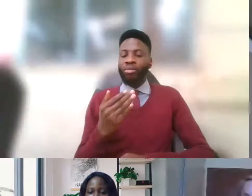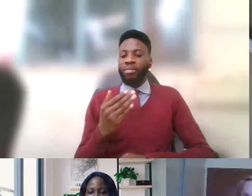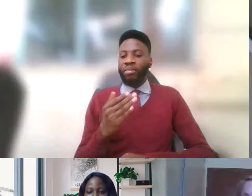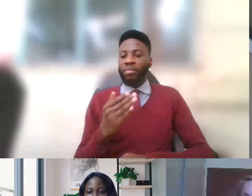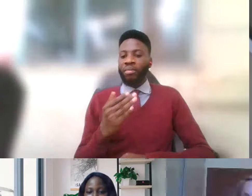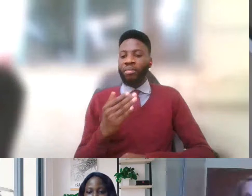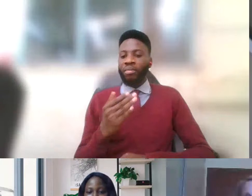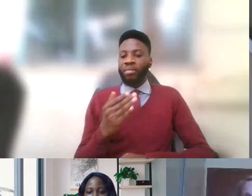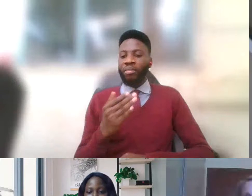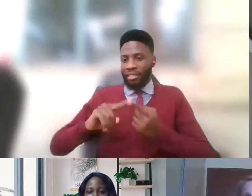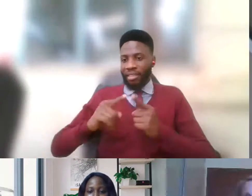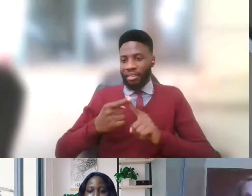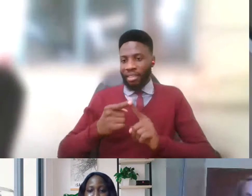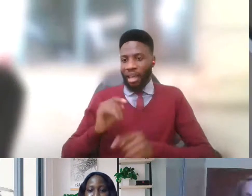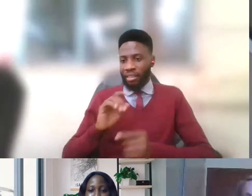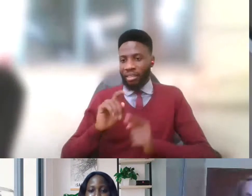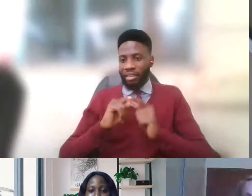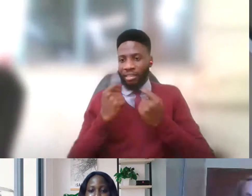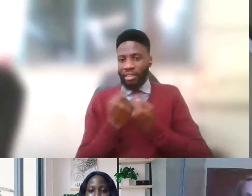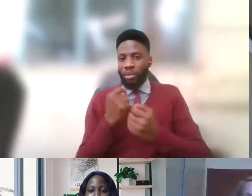please go ahead.